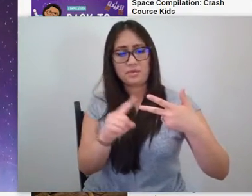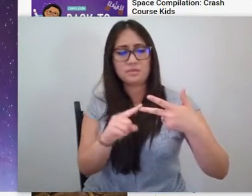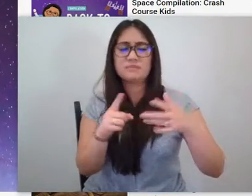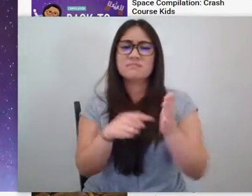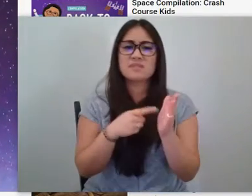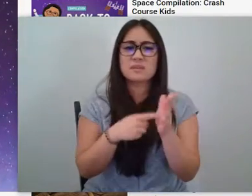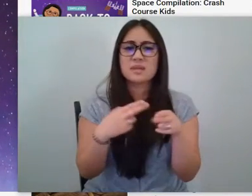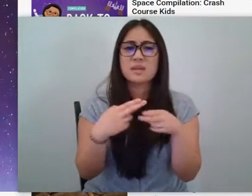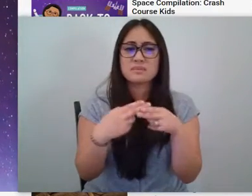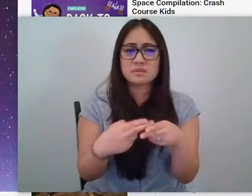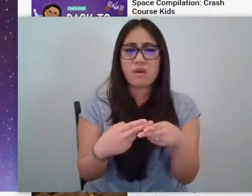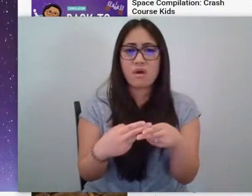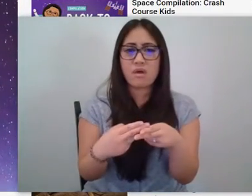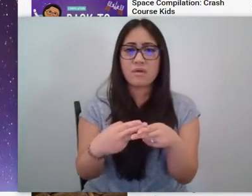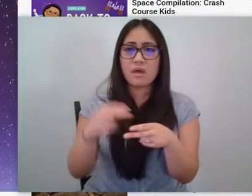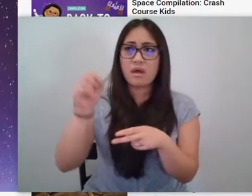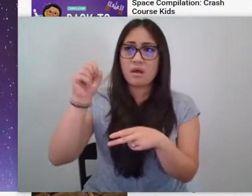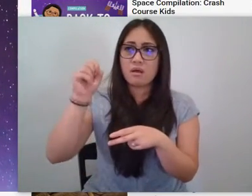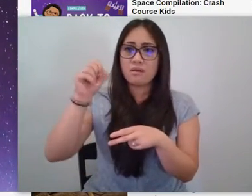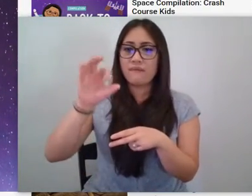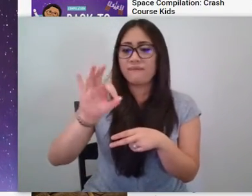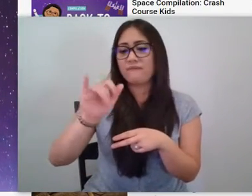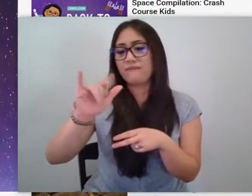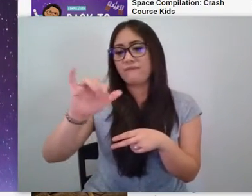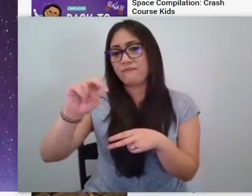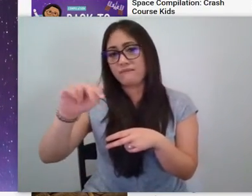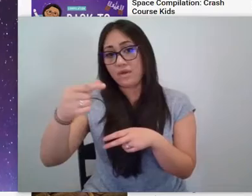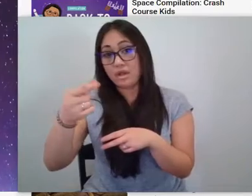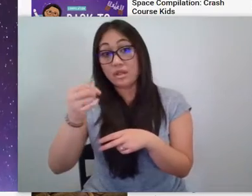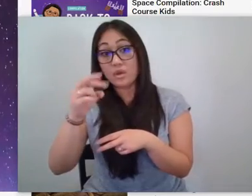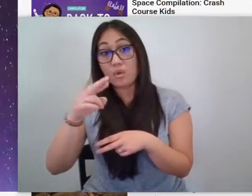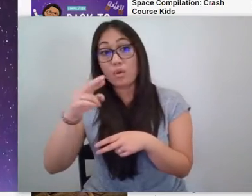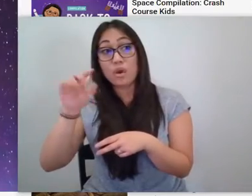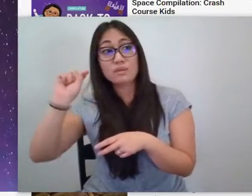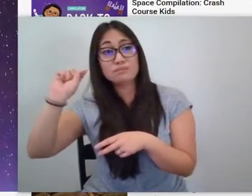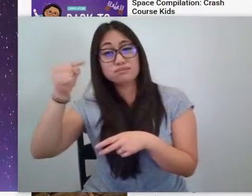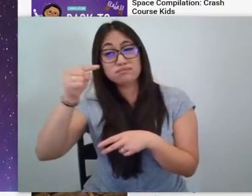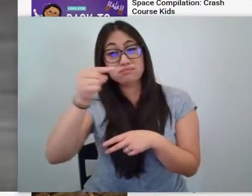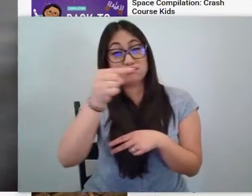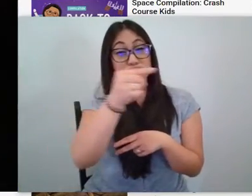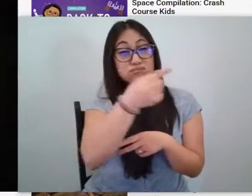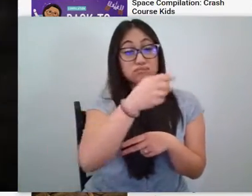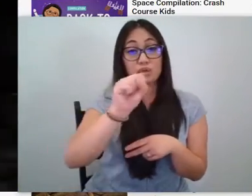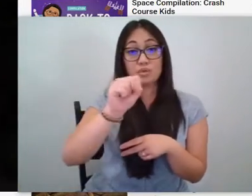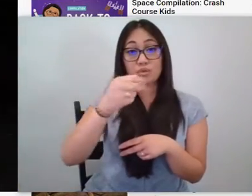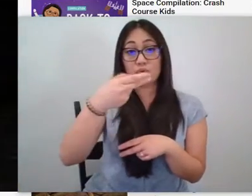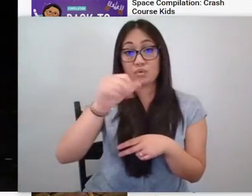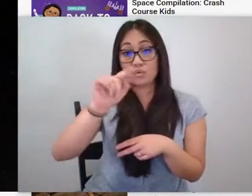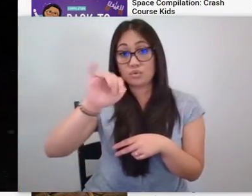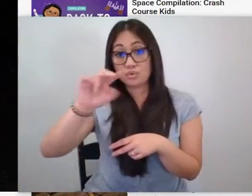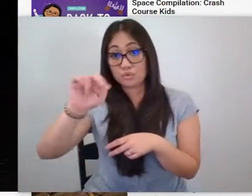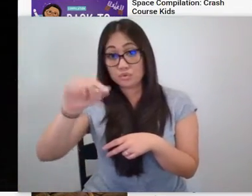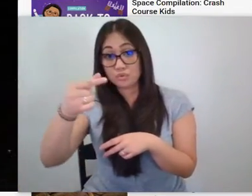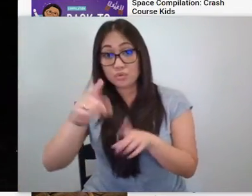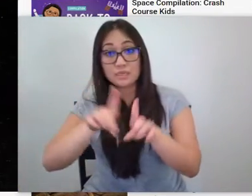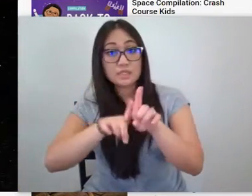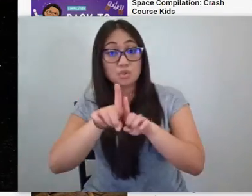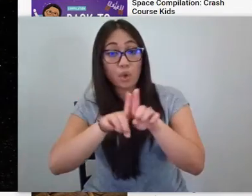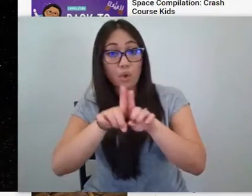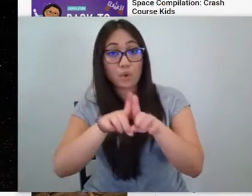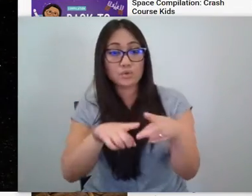or shooting stars. They look like thin streaks of light in the night sky, but they are not actually